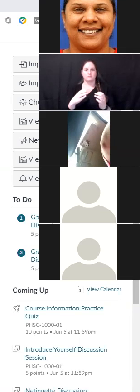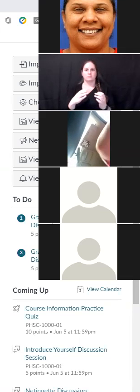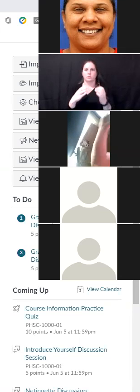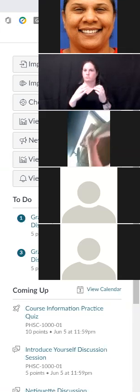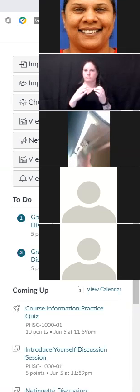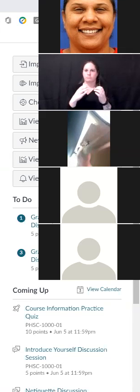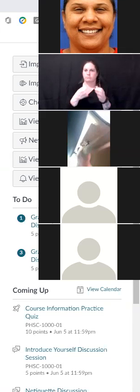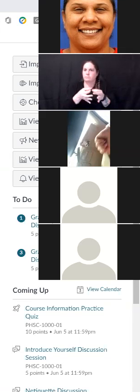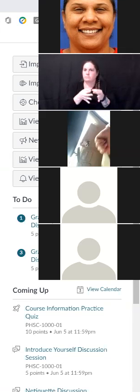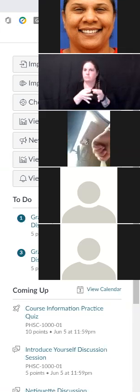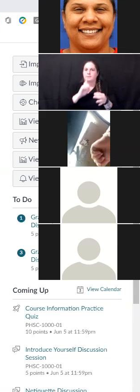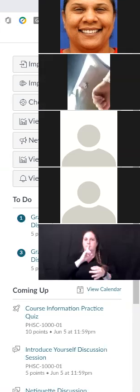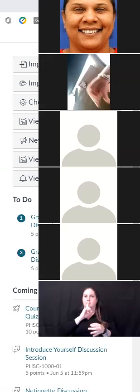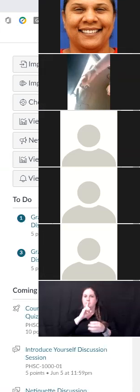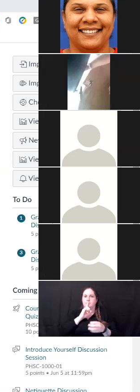ask your question.